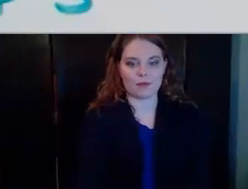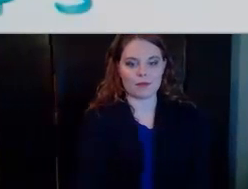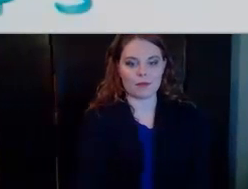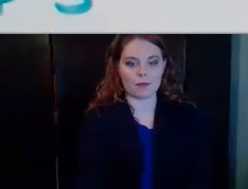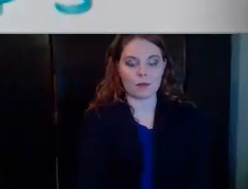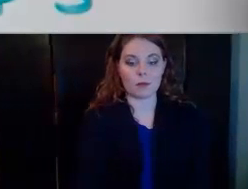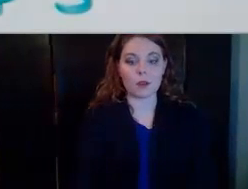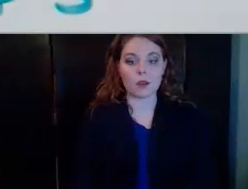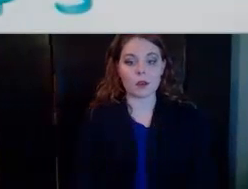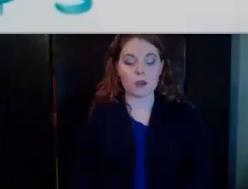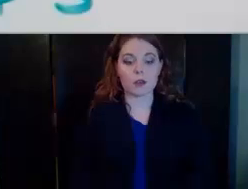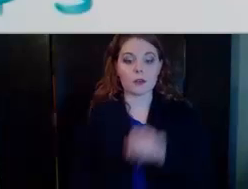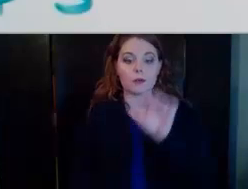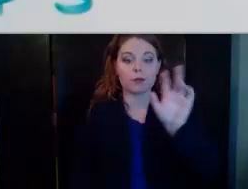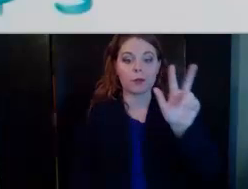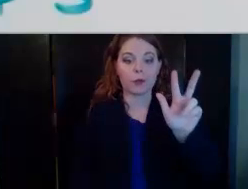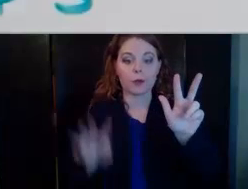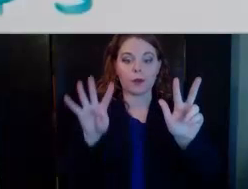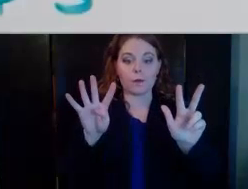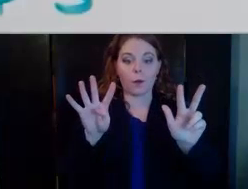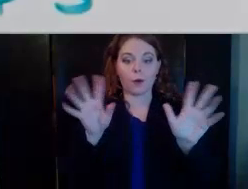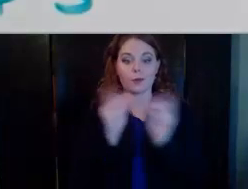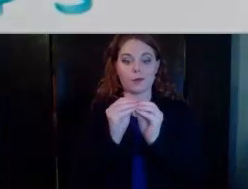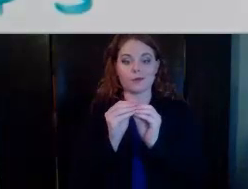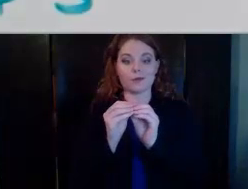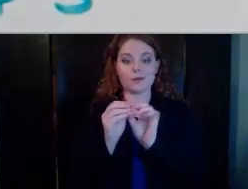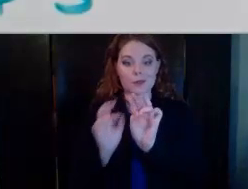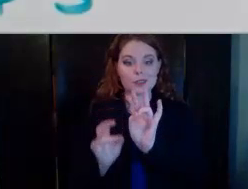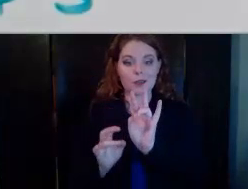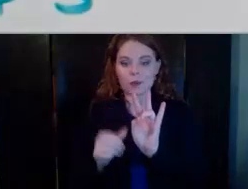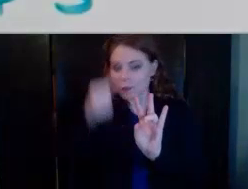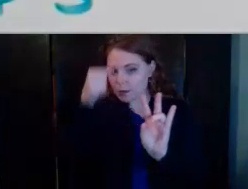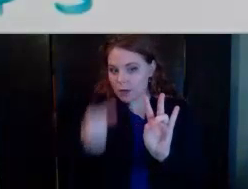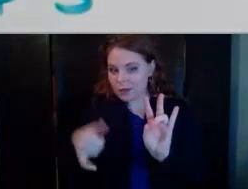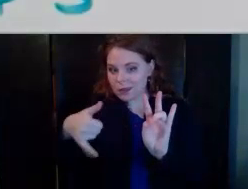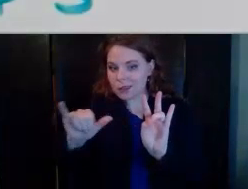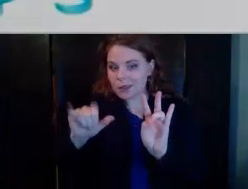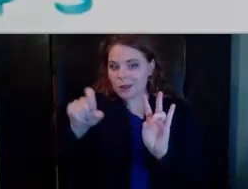But once you combine 3 and 4 to make 7, you're still subtracting.